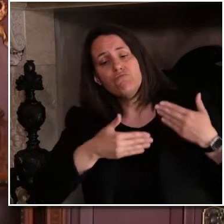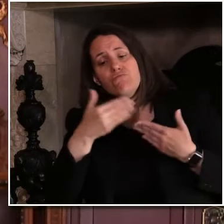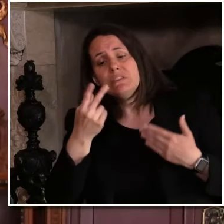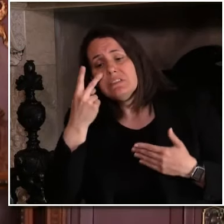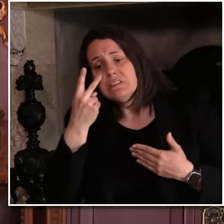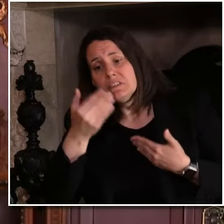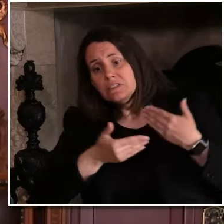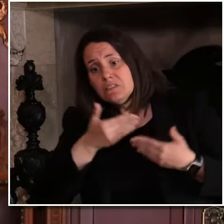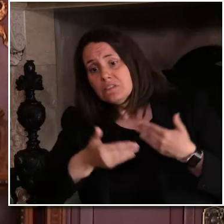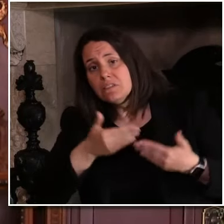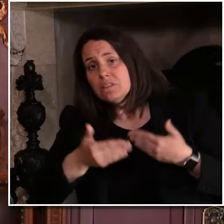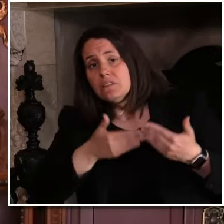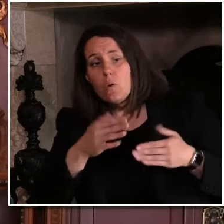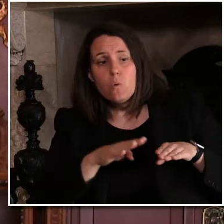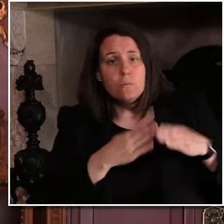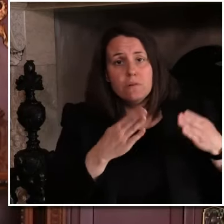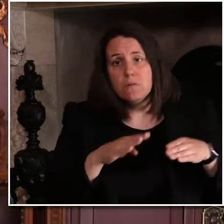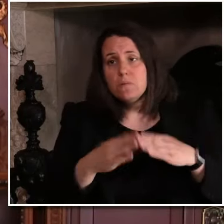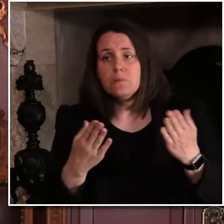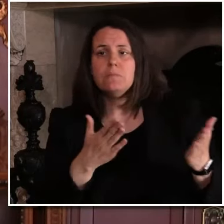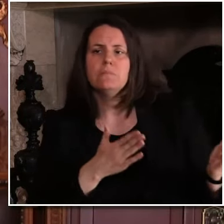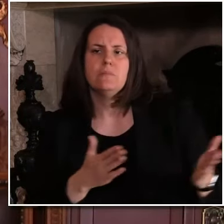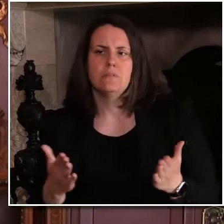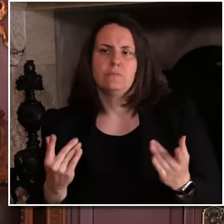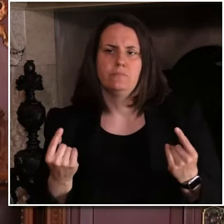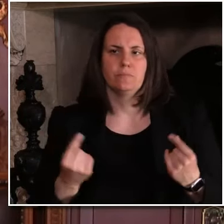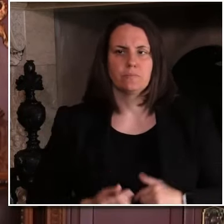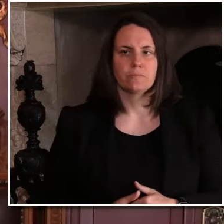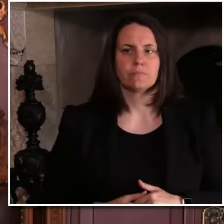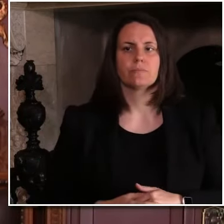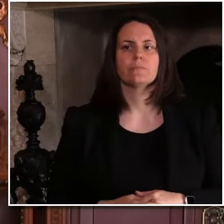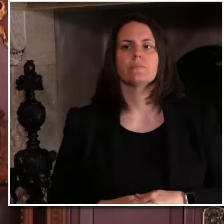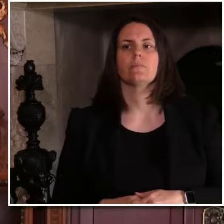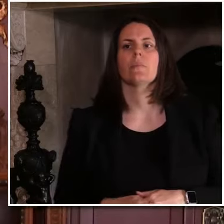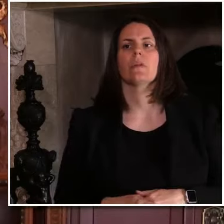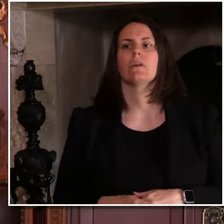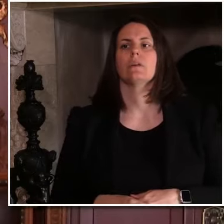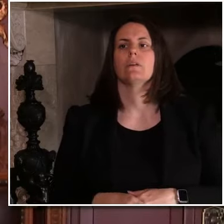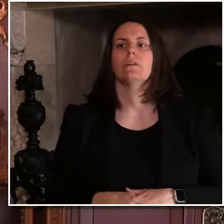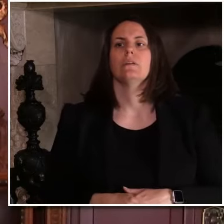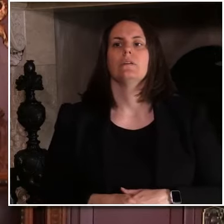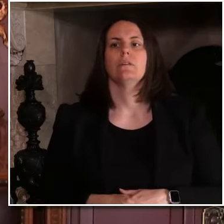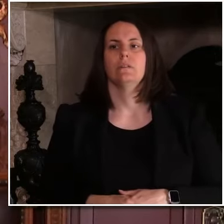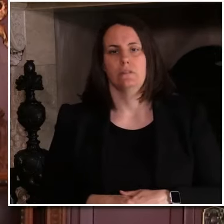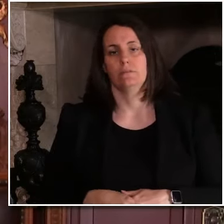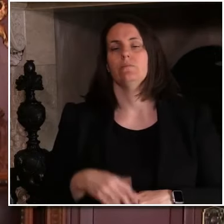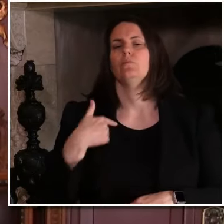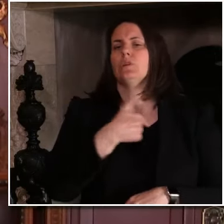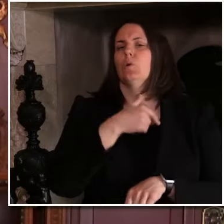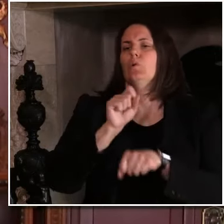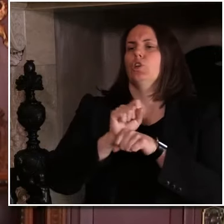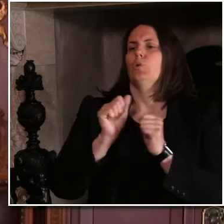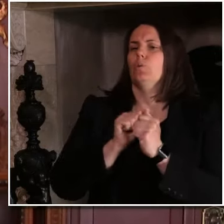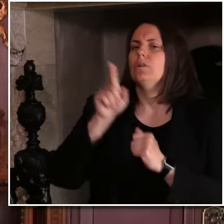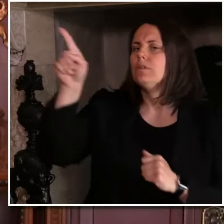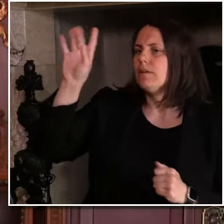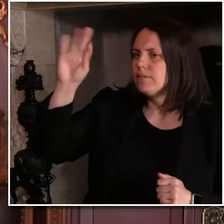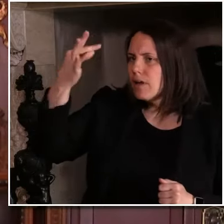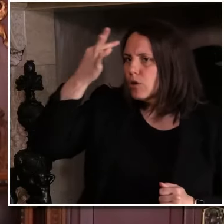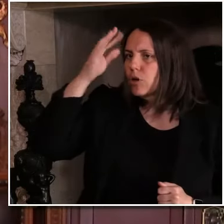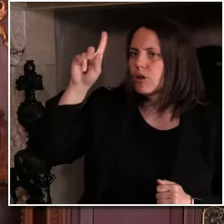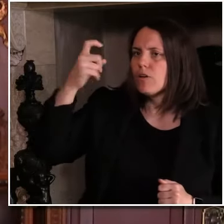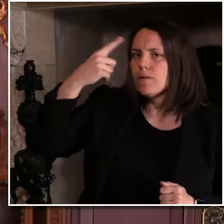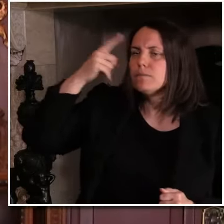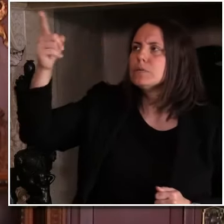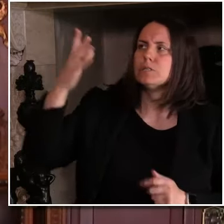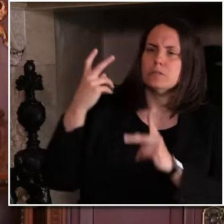Todd, is working with our federal officials, finding resources for small business people so that they